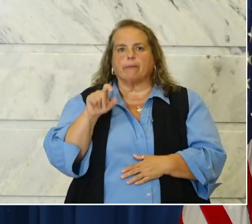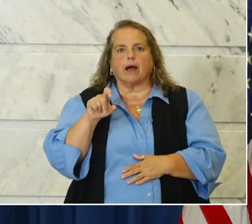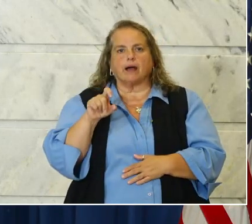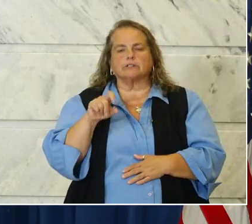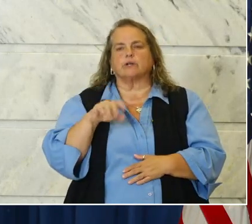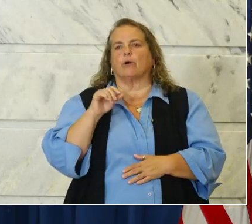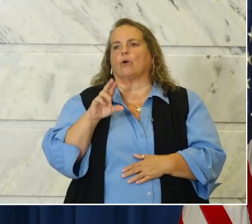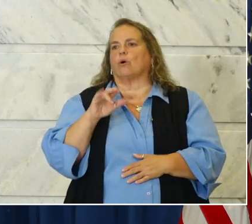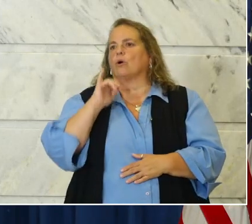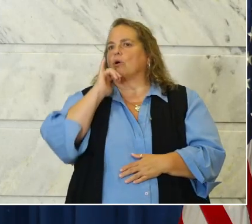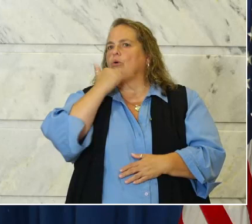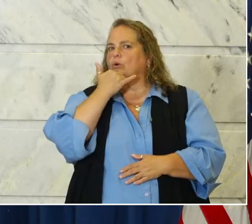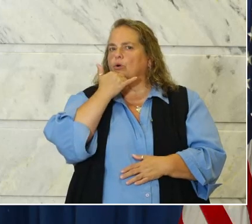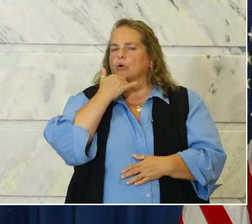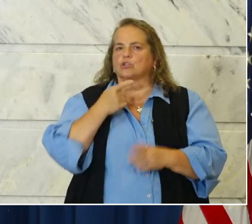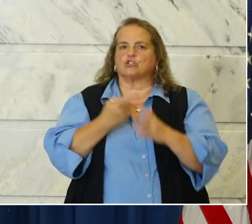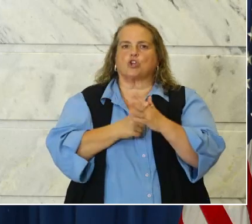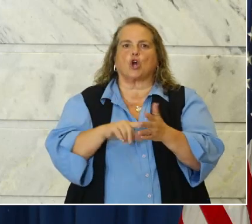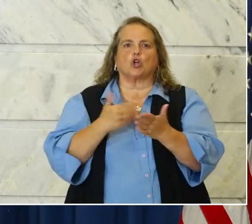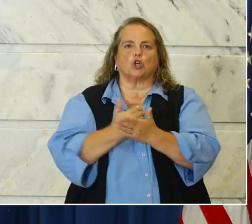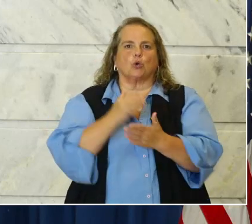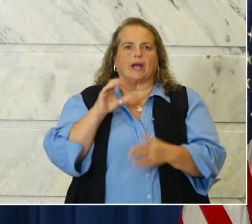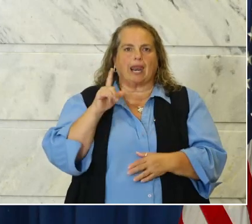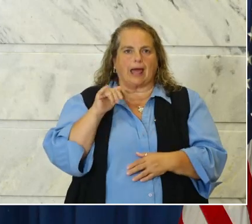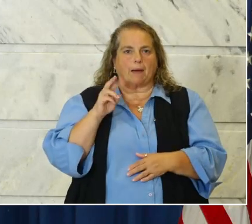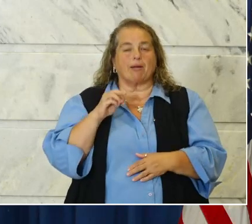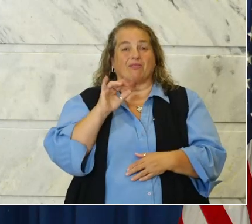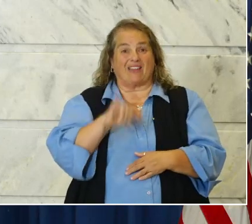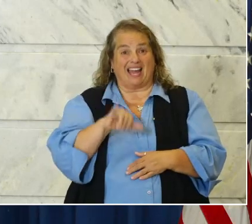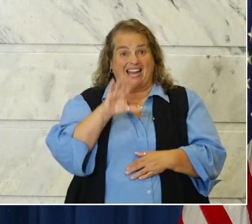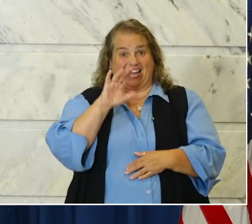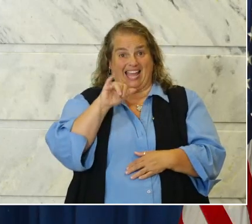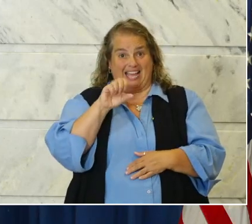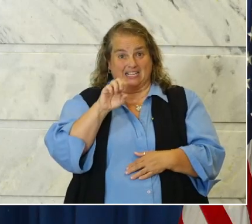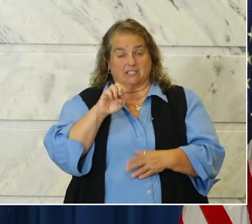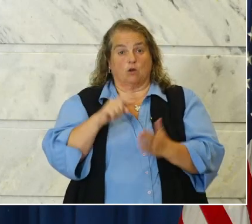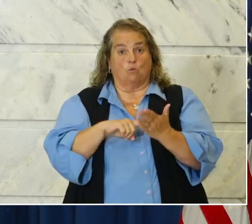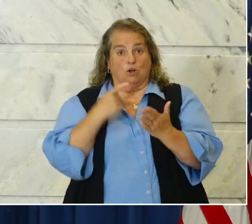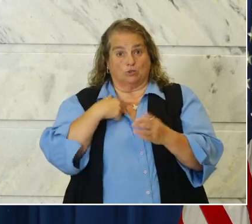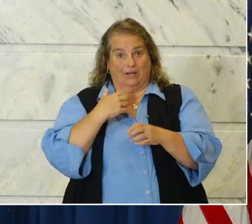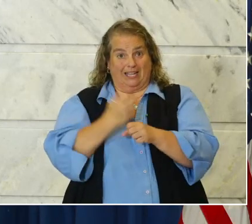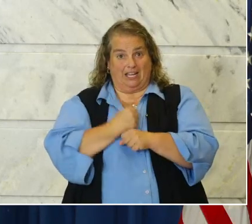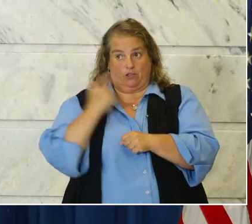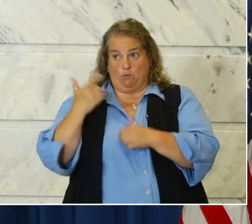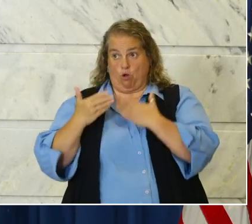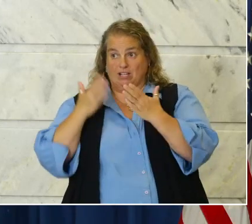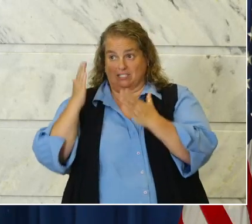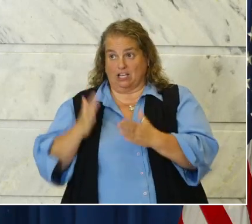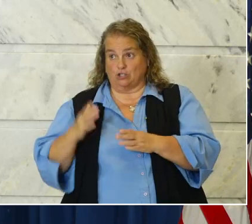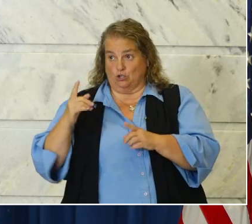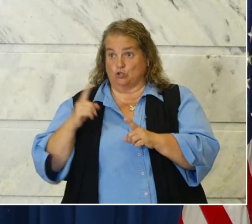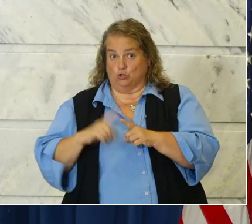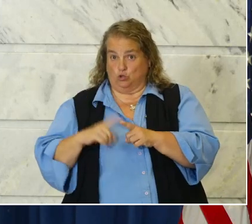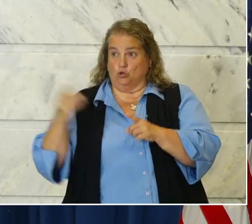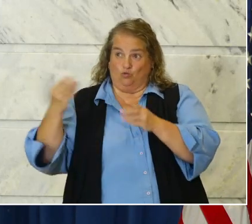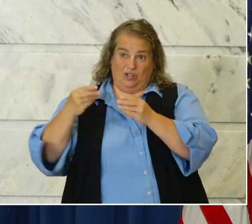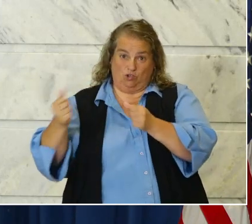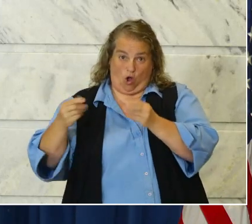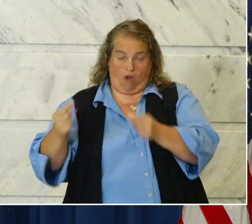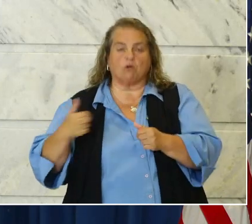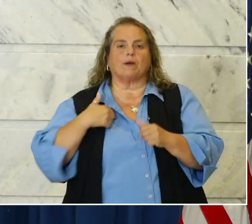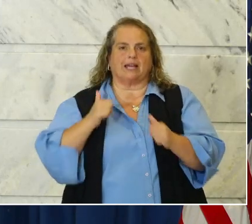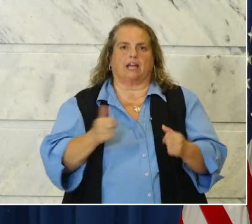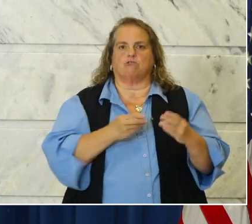have inadvertently started a new claim. In those cases, once we get the processors to attack those should be resolved